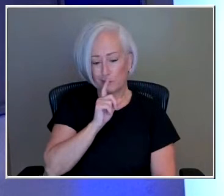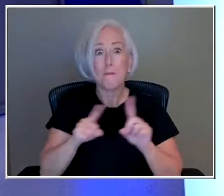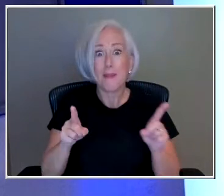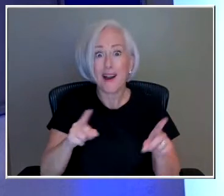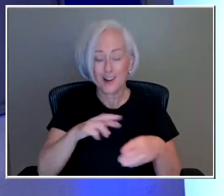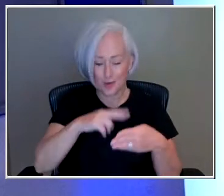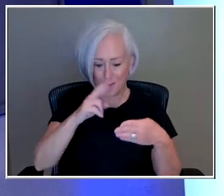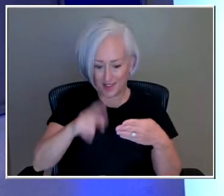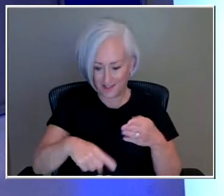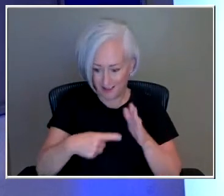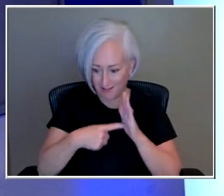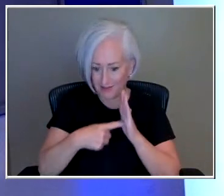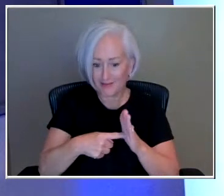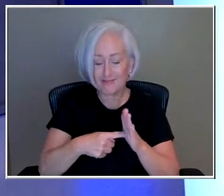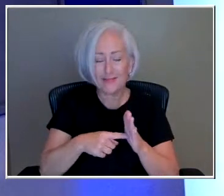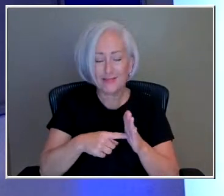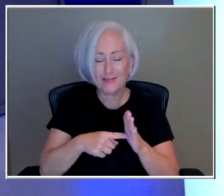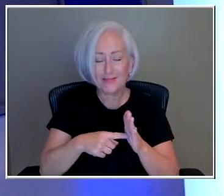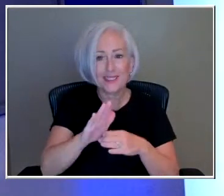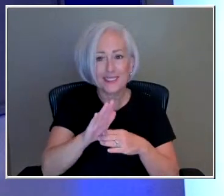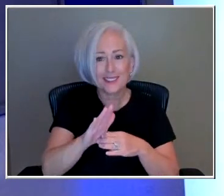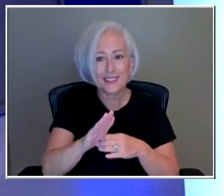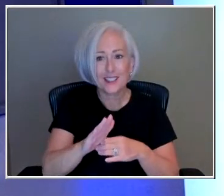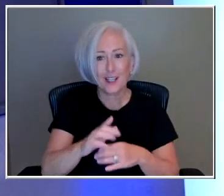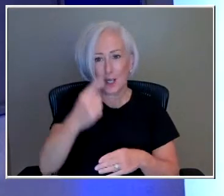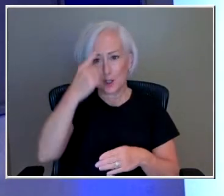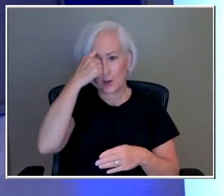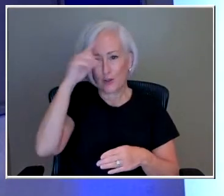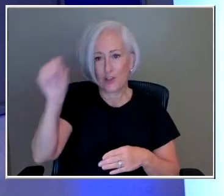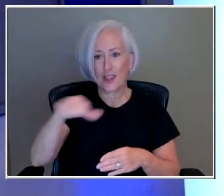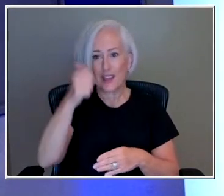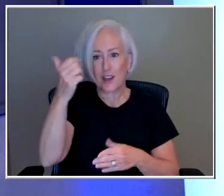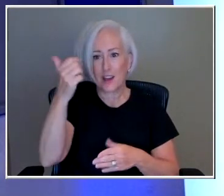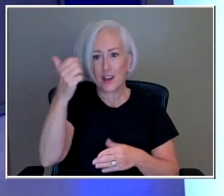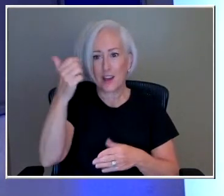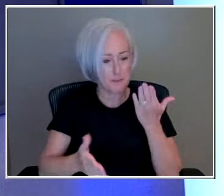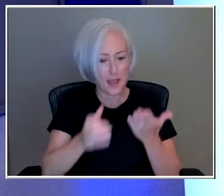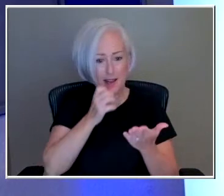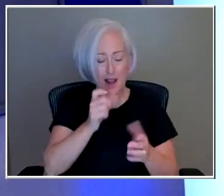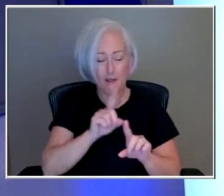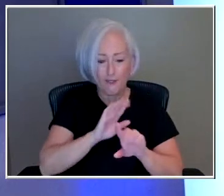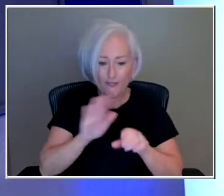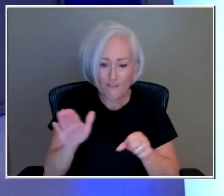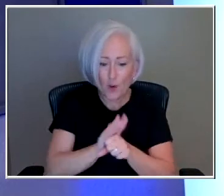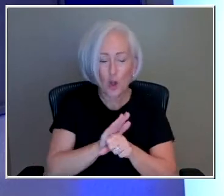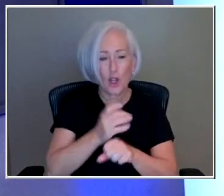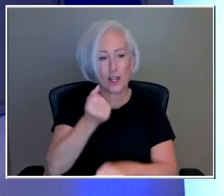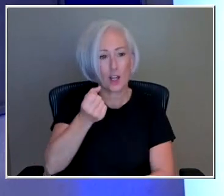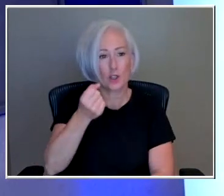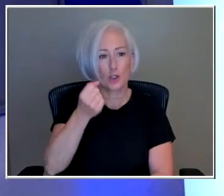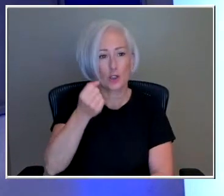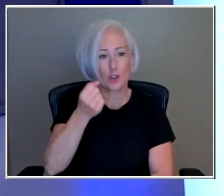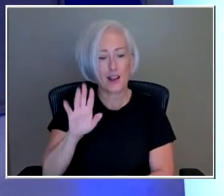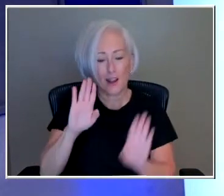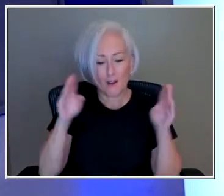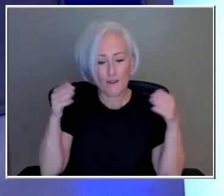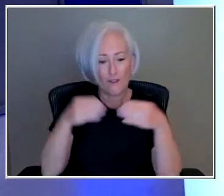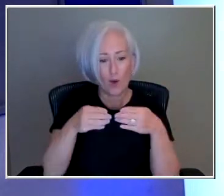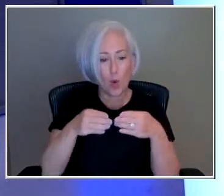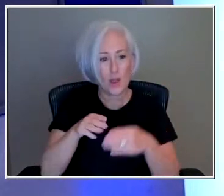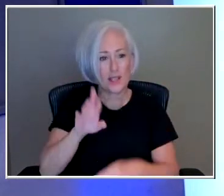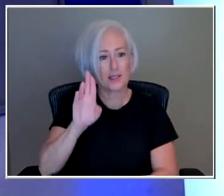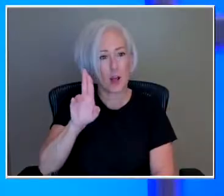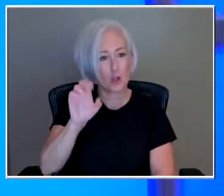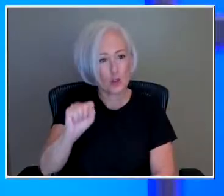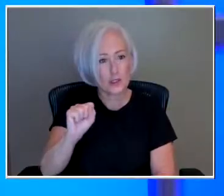think other doctors may not fully understand focused ultrasound? Why would he have heard that before he finally got to it?